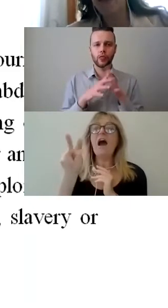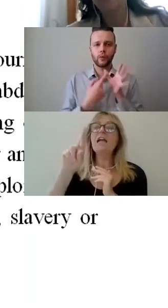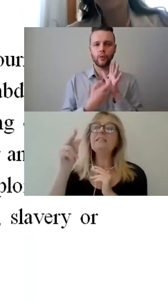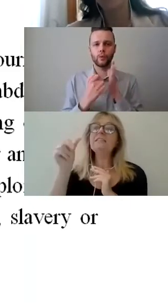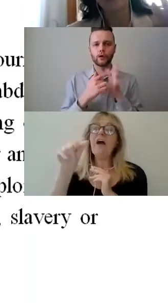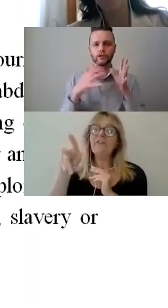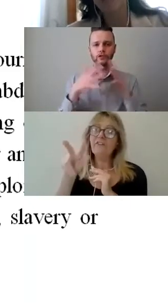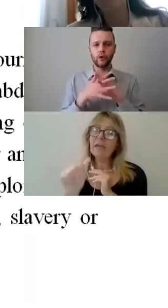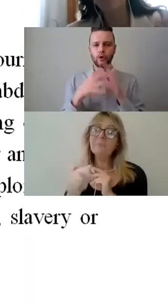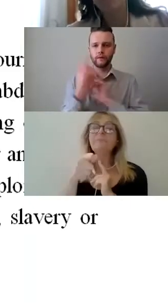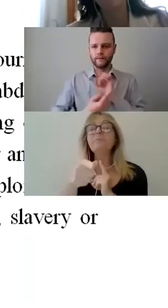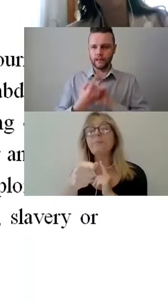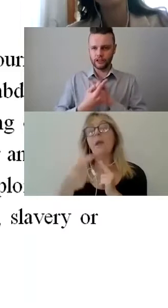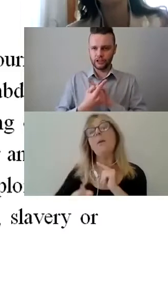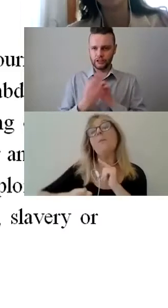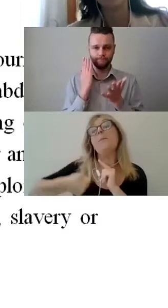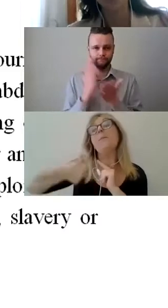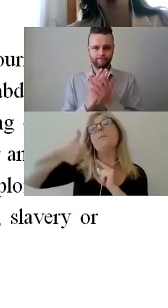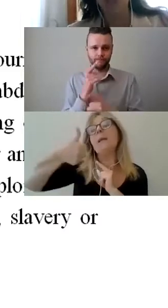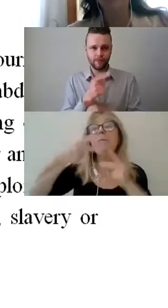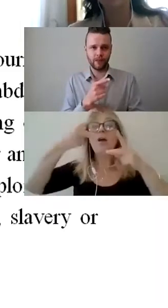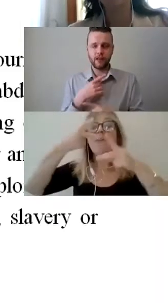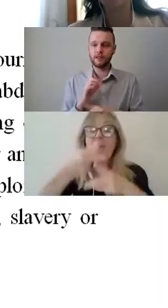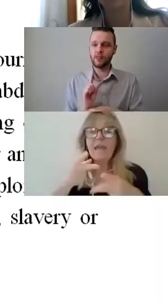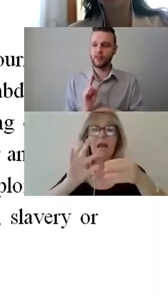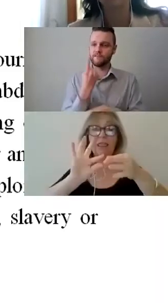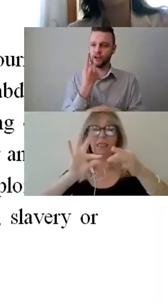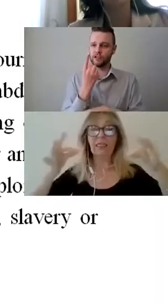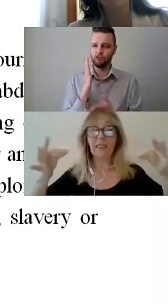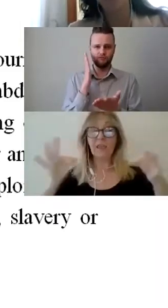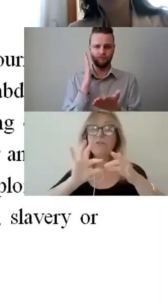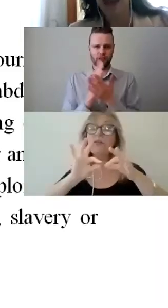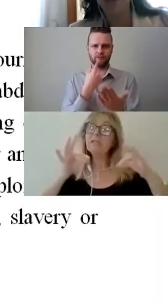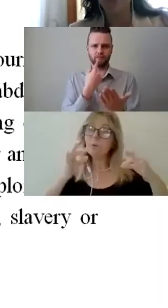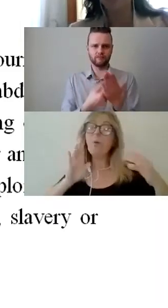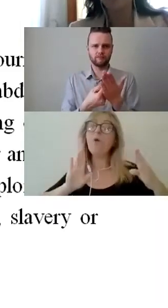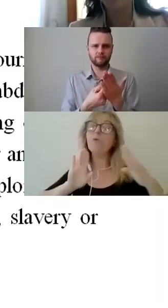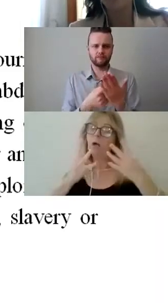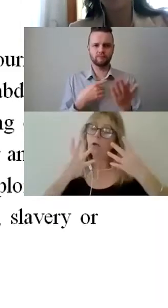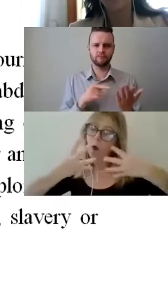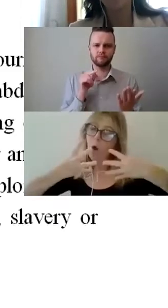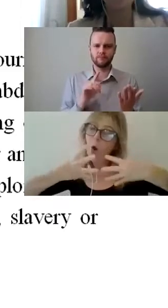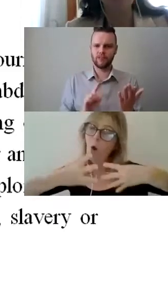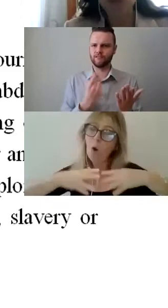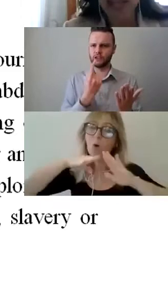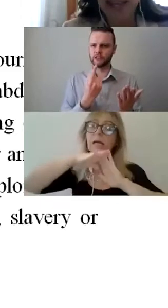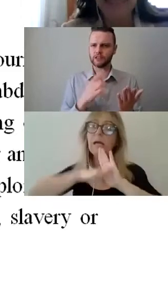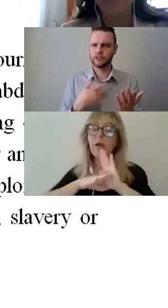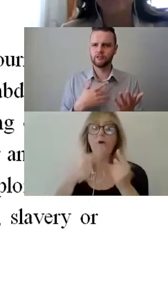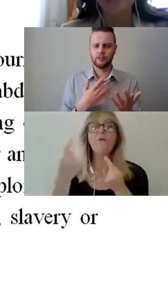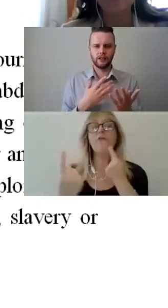Convention in practice is the first real definition, provides the first